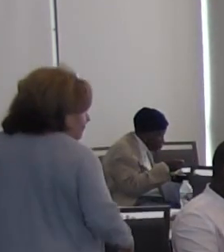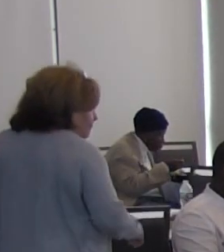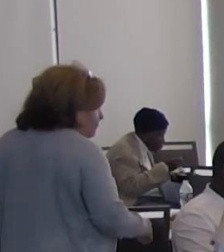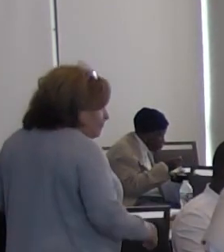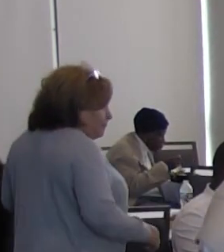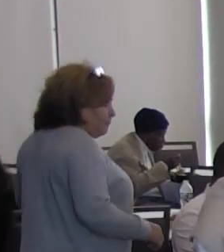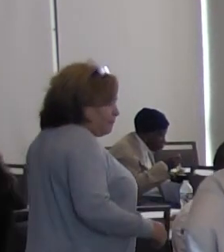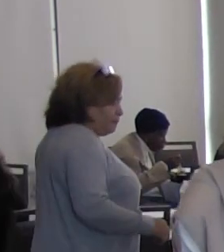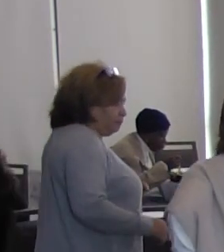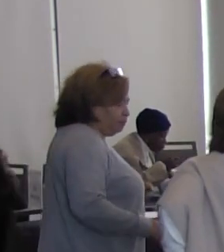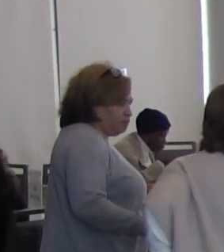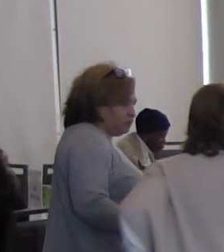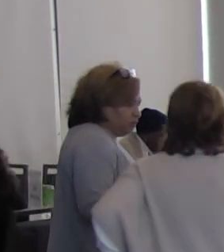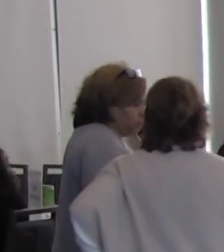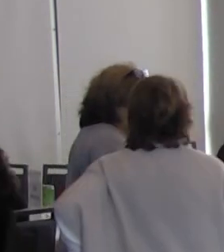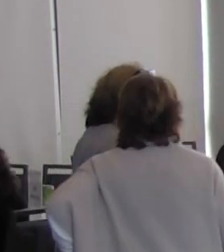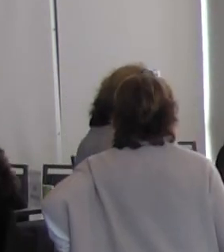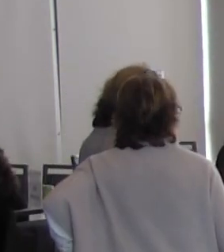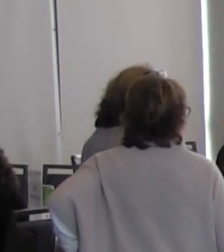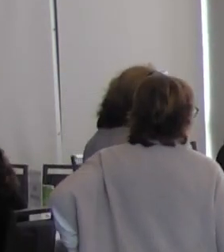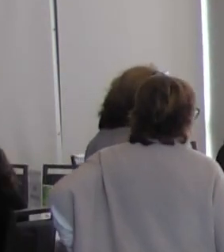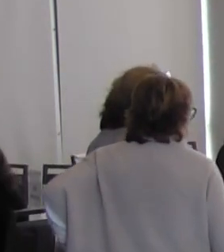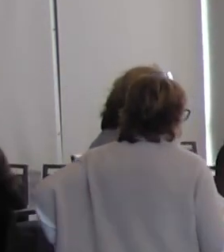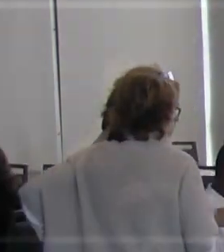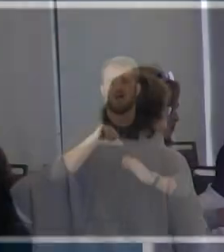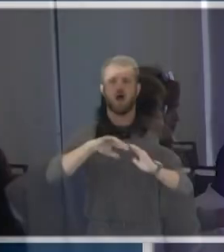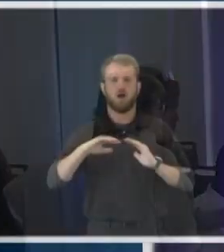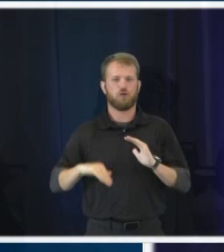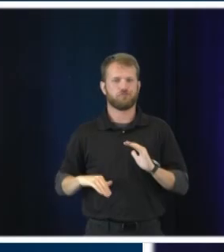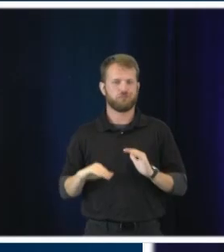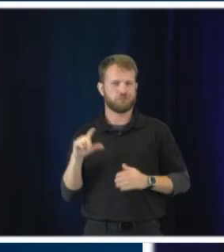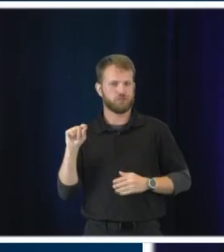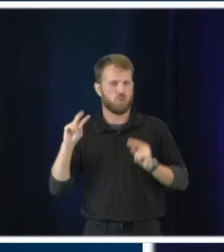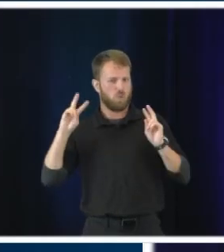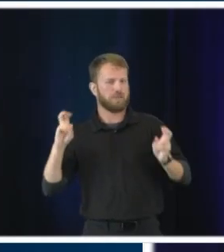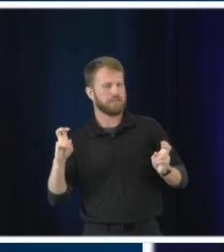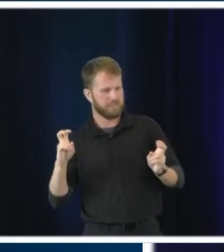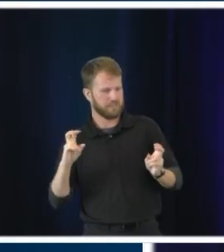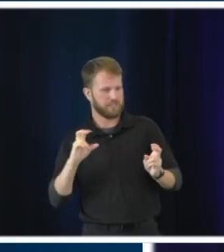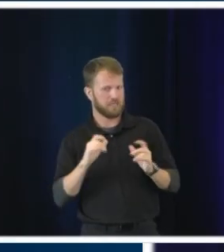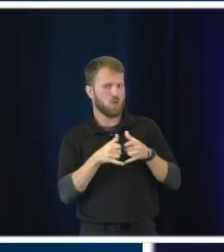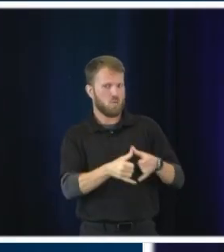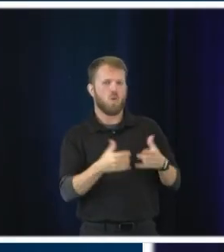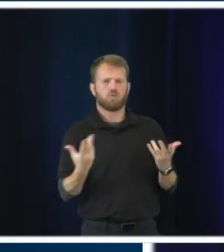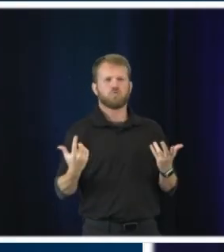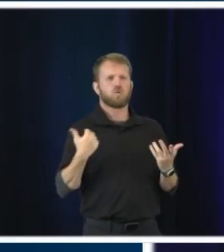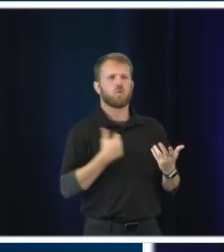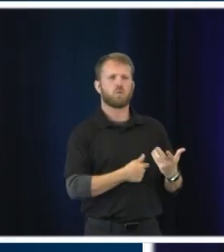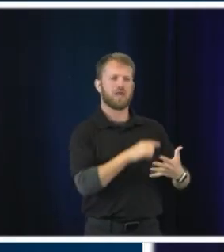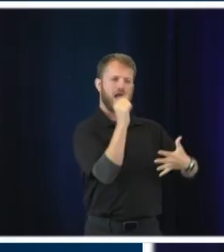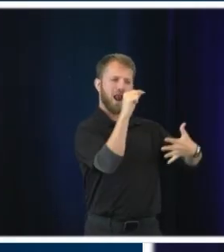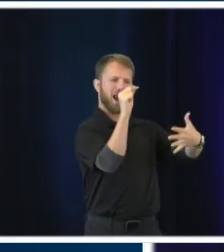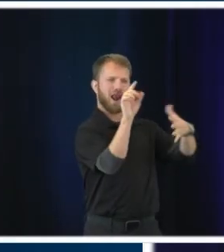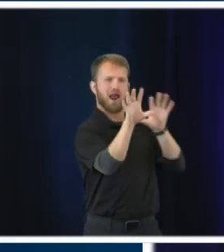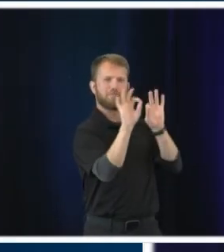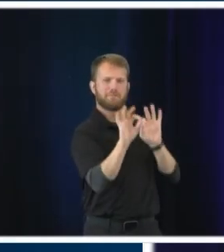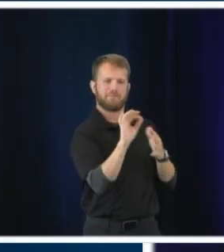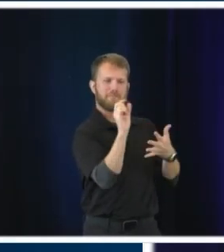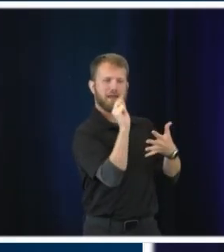20 Under 20 Award. Here's what we look for when creating this special list of young people.